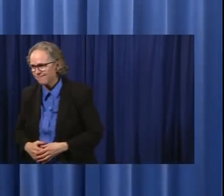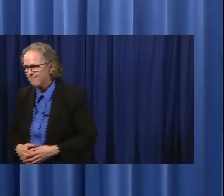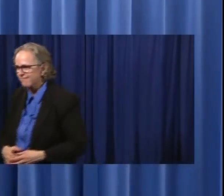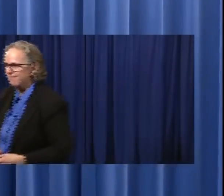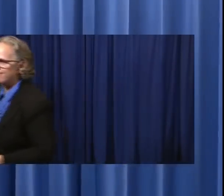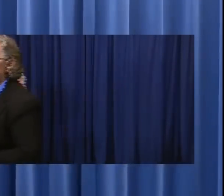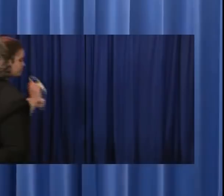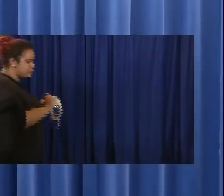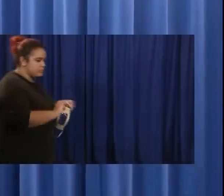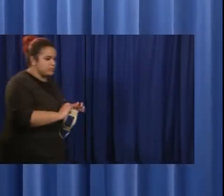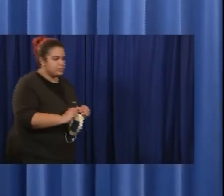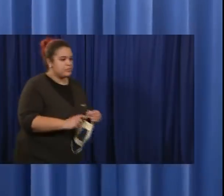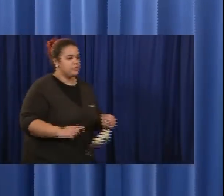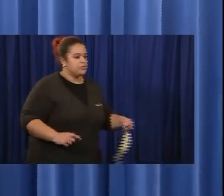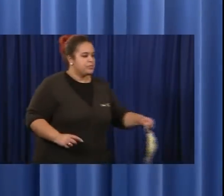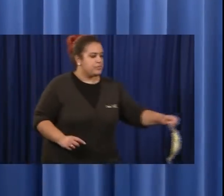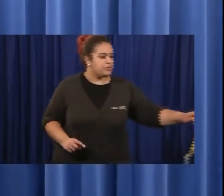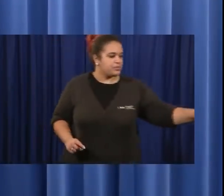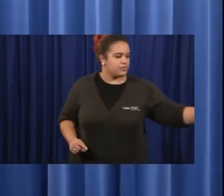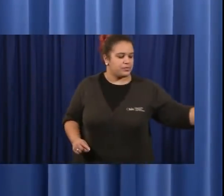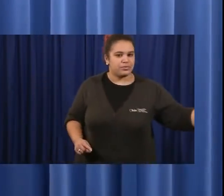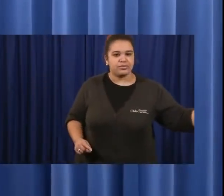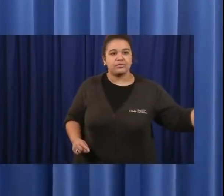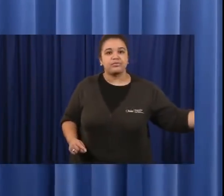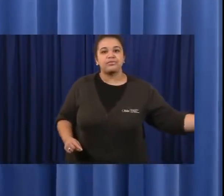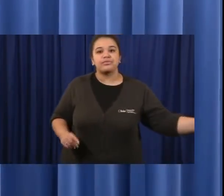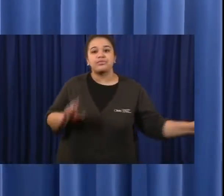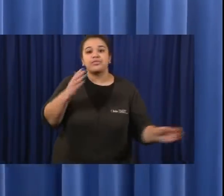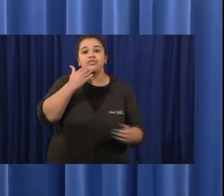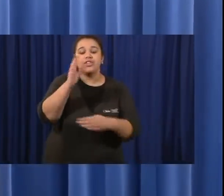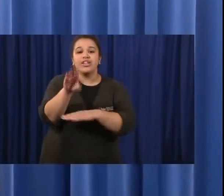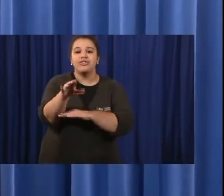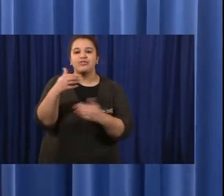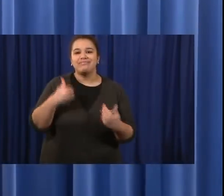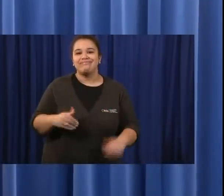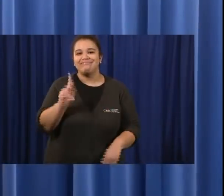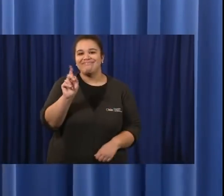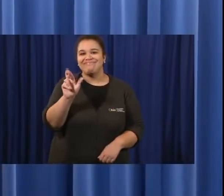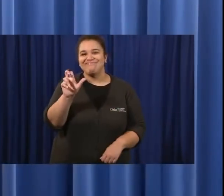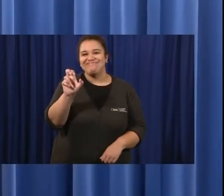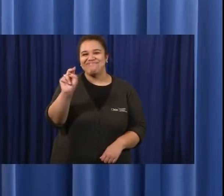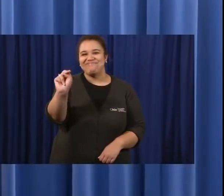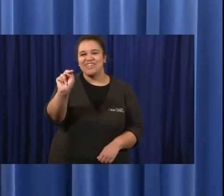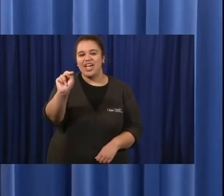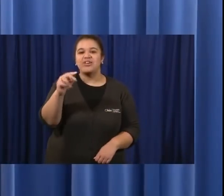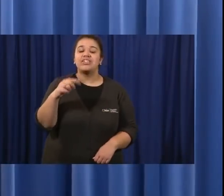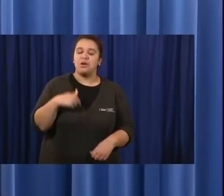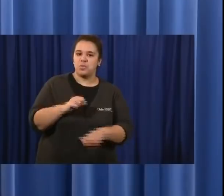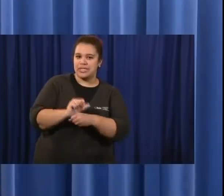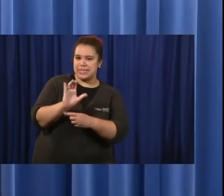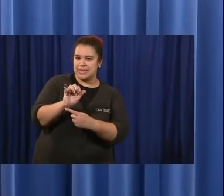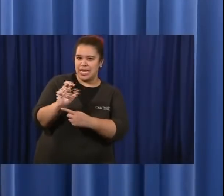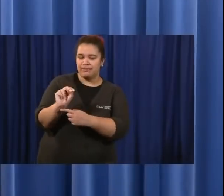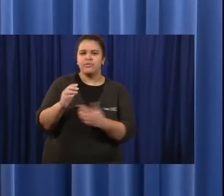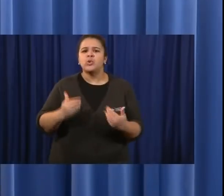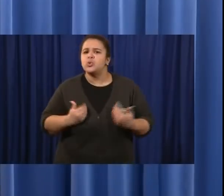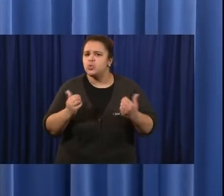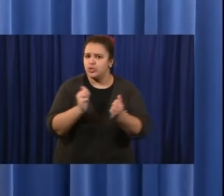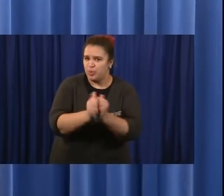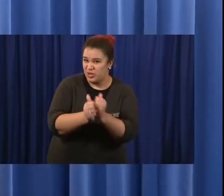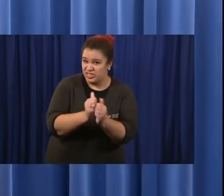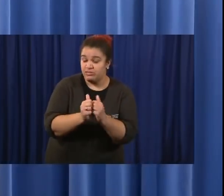Johnson, WLWT in Cincinnati. I have a question from a viewer about youth sports. They can only resume if